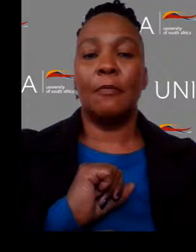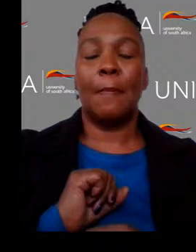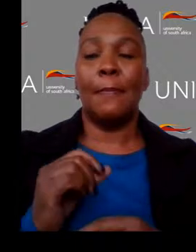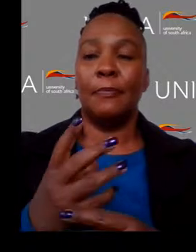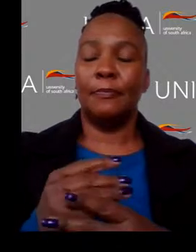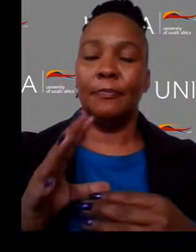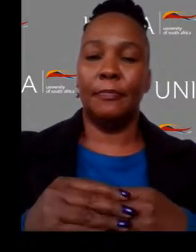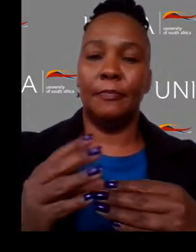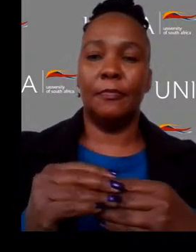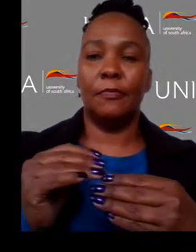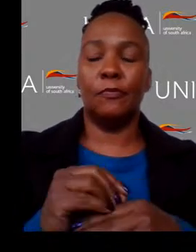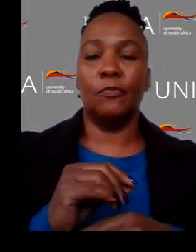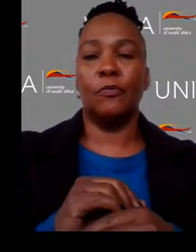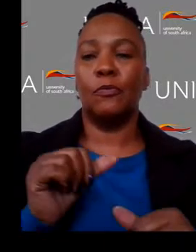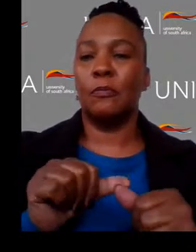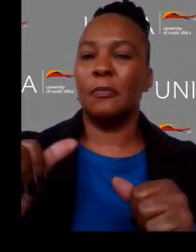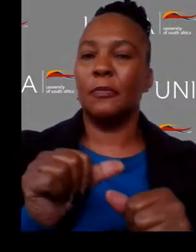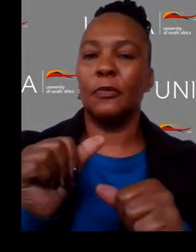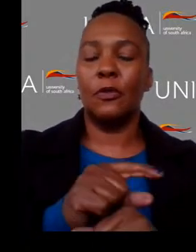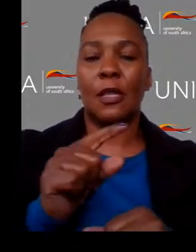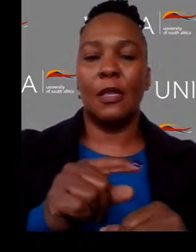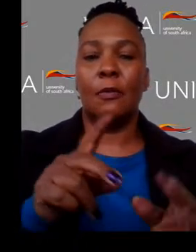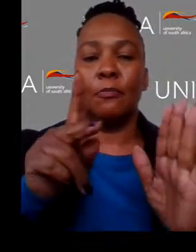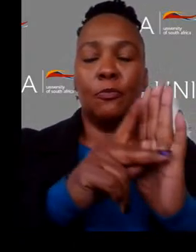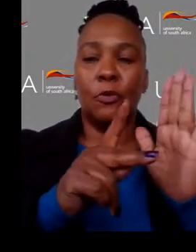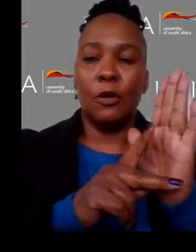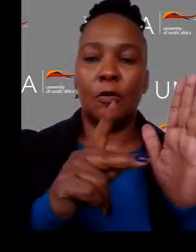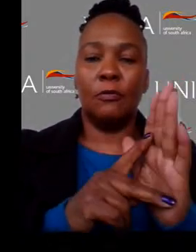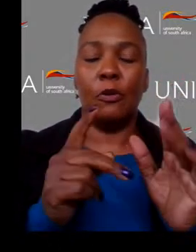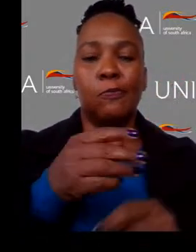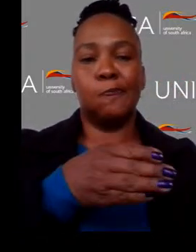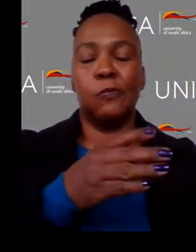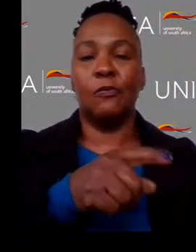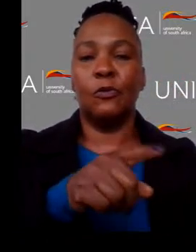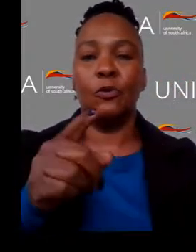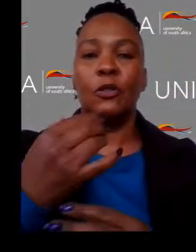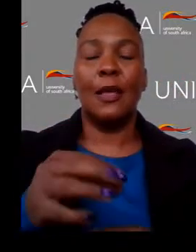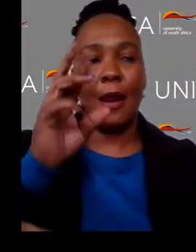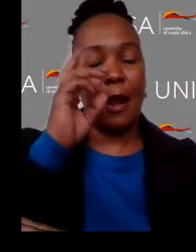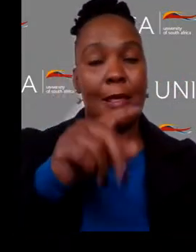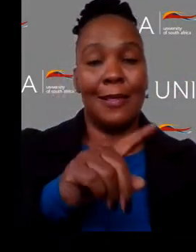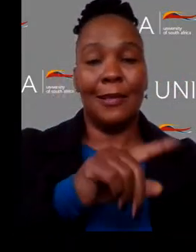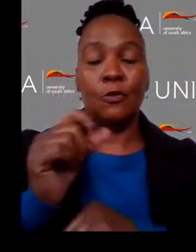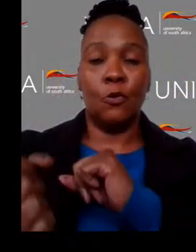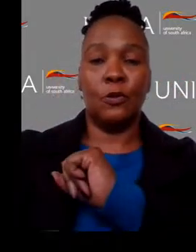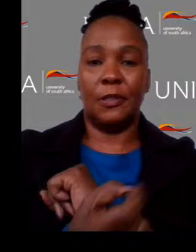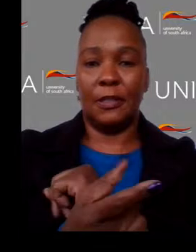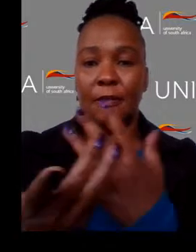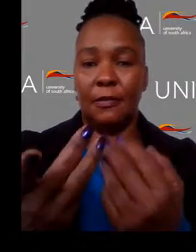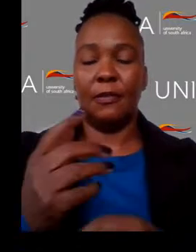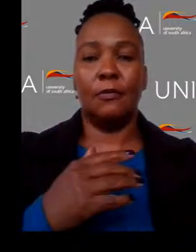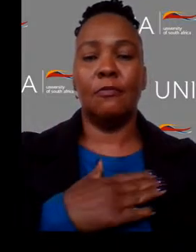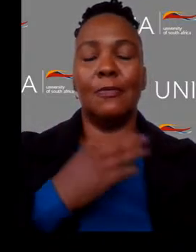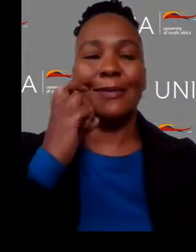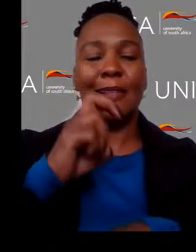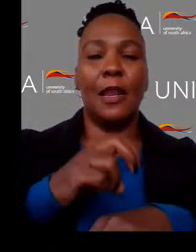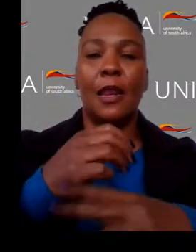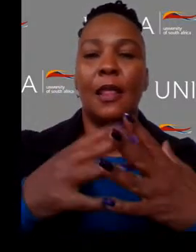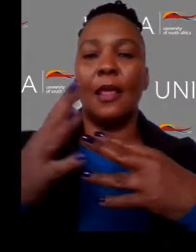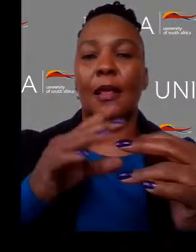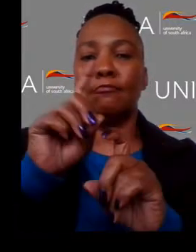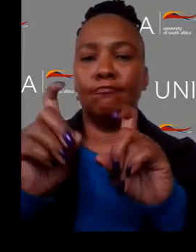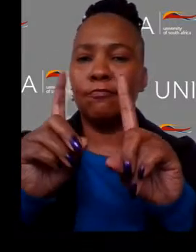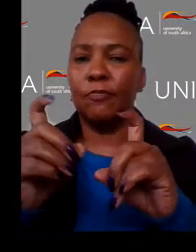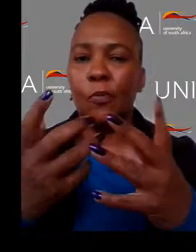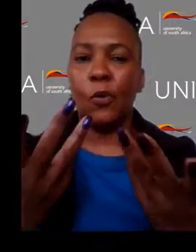all the best in this program that we have scheduled for you today. Remember that it is your session. So if you need any questions, if you